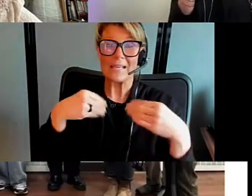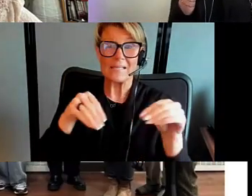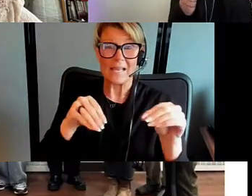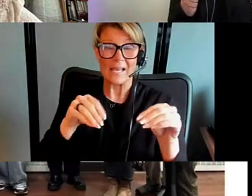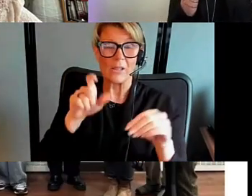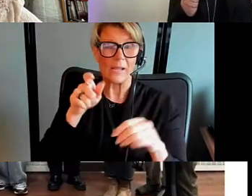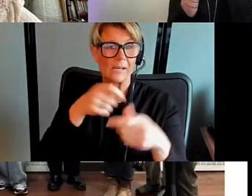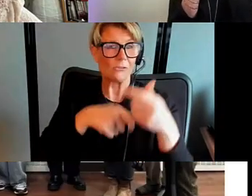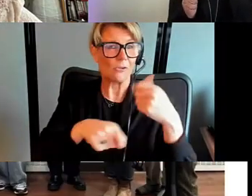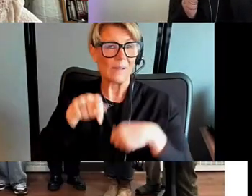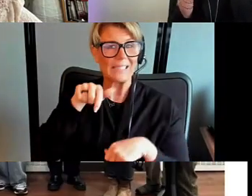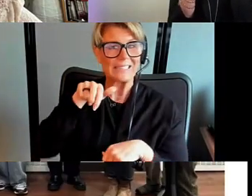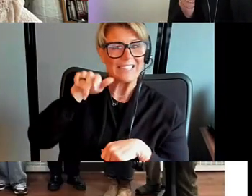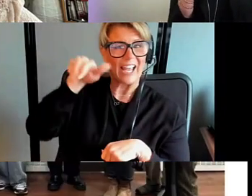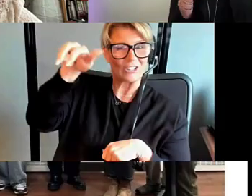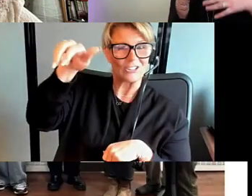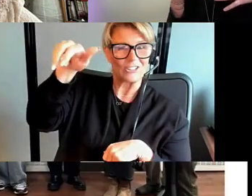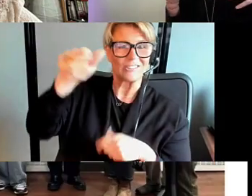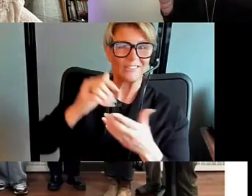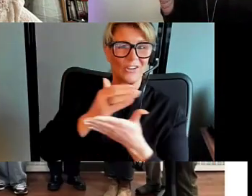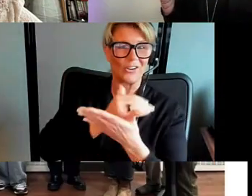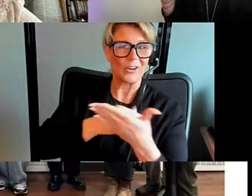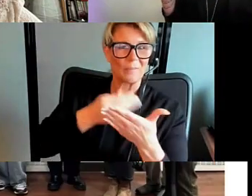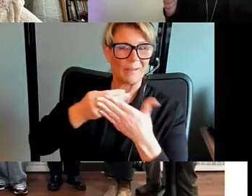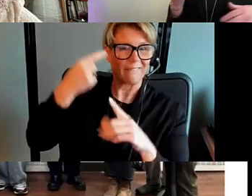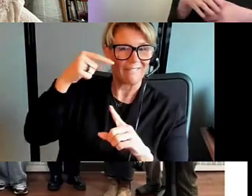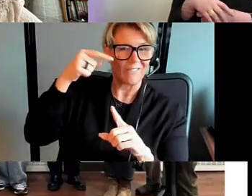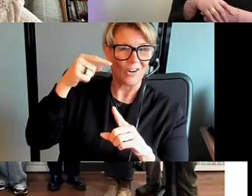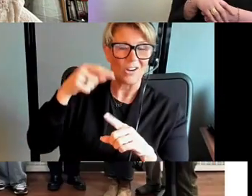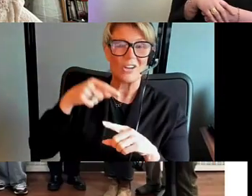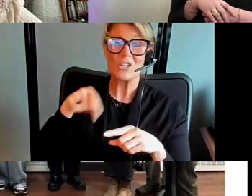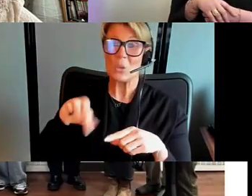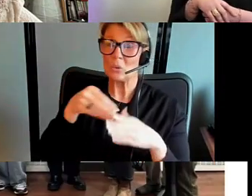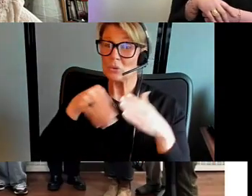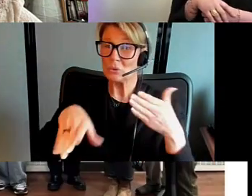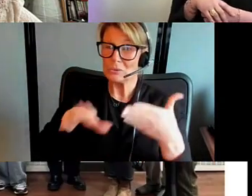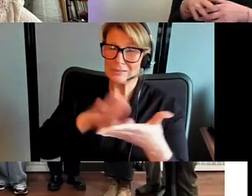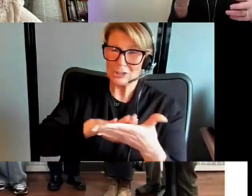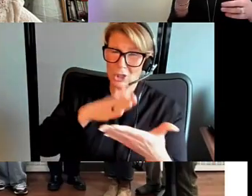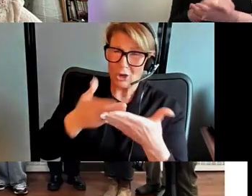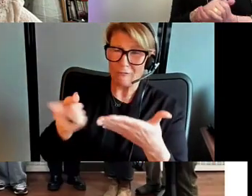the stairs. So our students baked for an entire week and